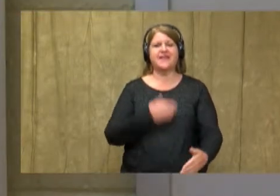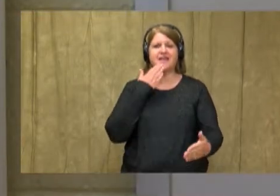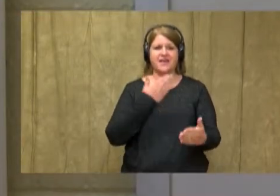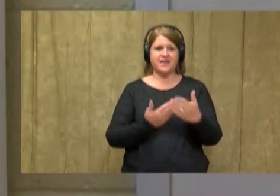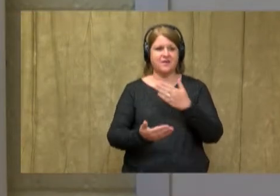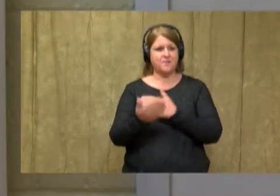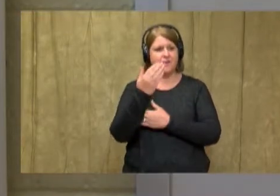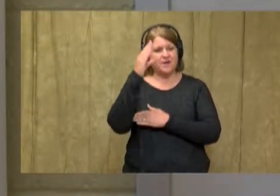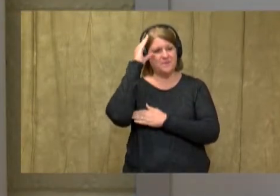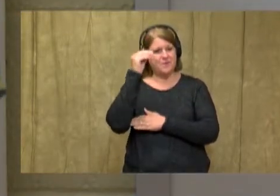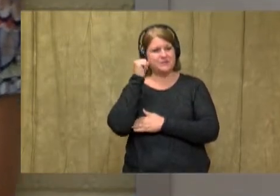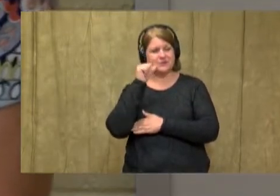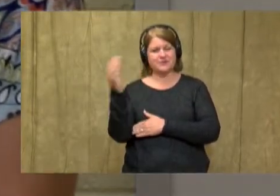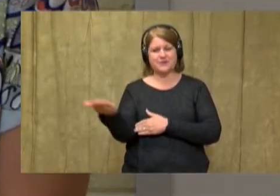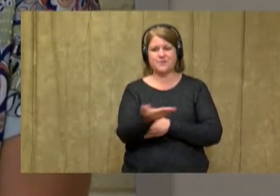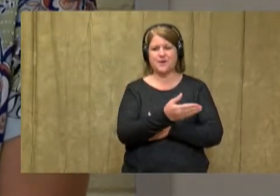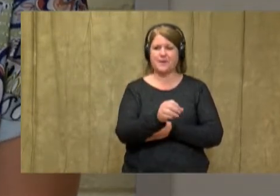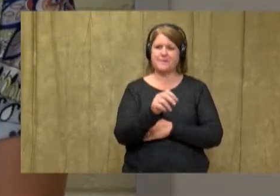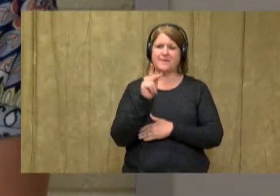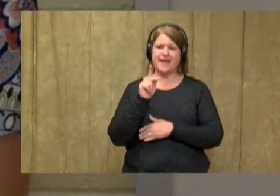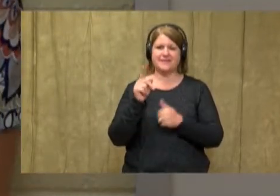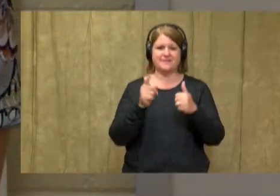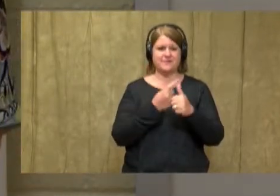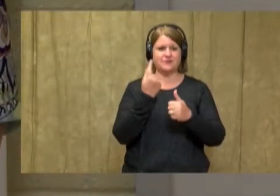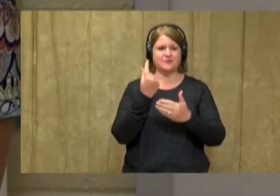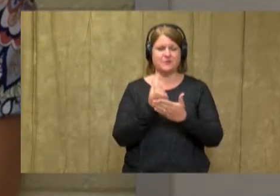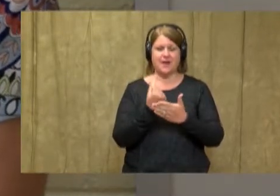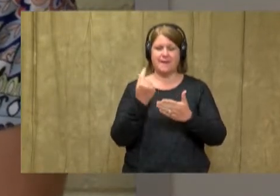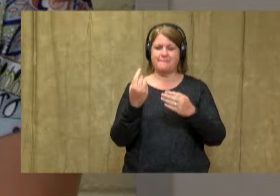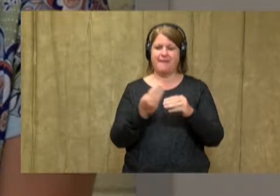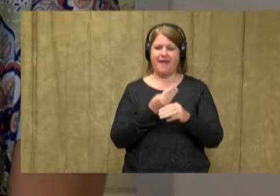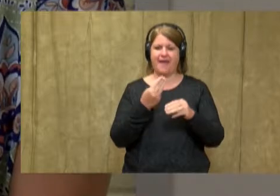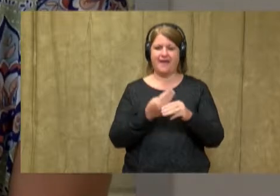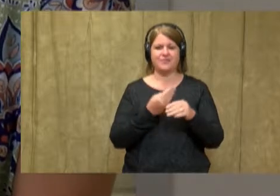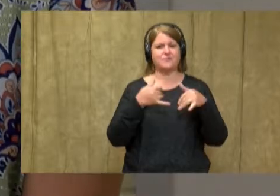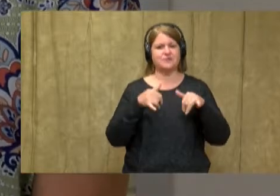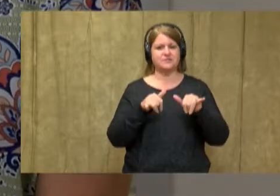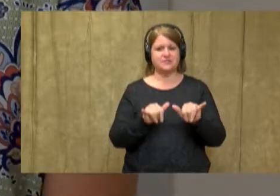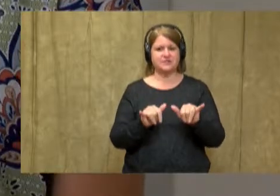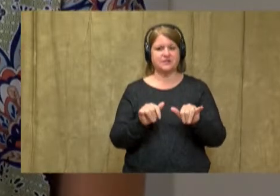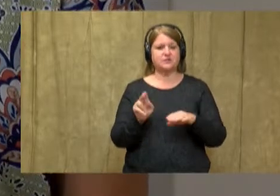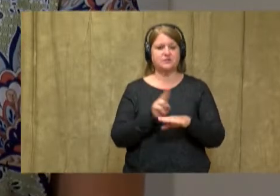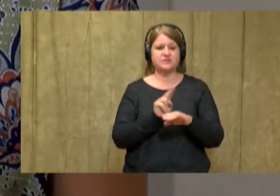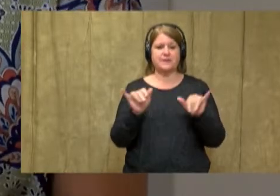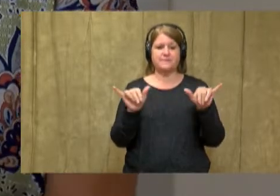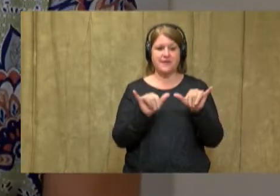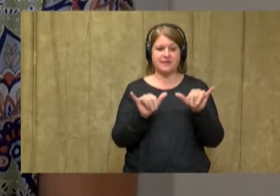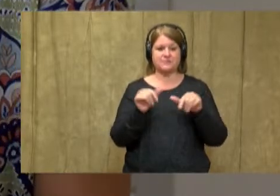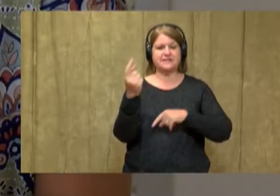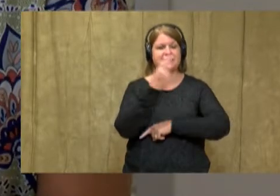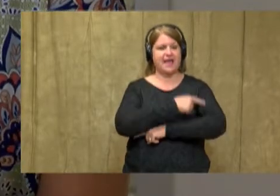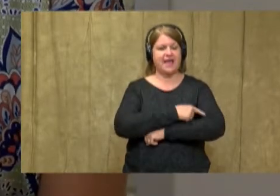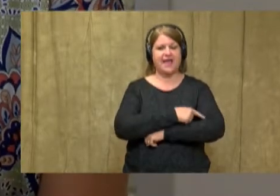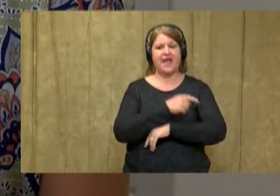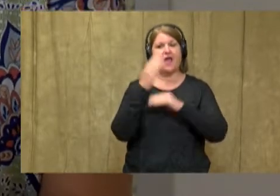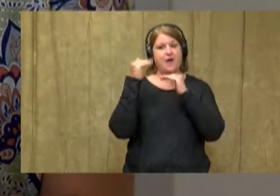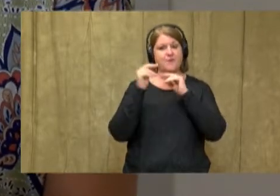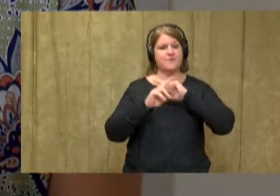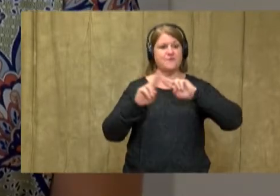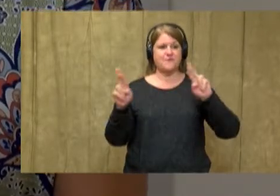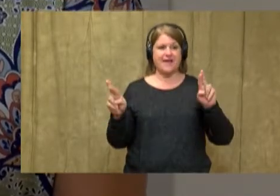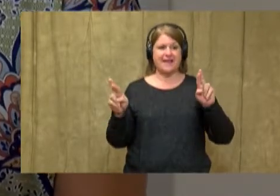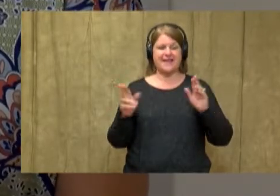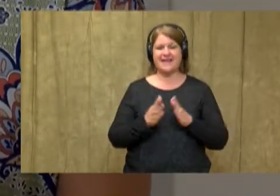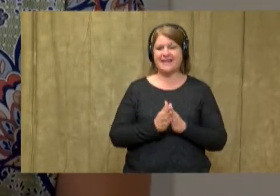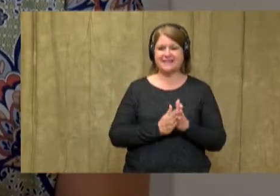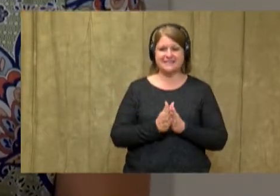Good morning, boys and girls, and welcome back to first grade math. We're still doing some measurement today, so I hope you're ready and excited. And